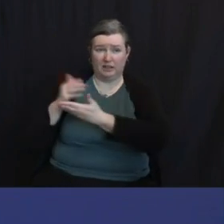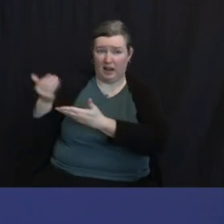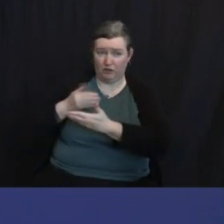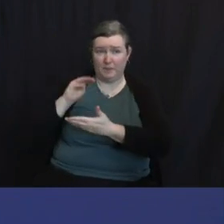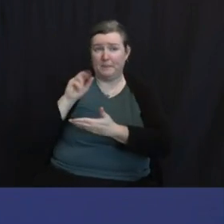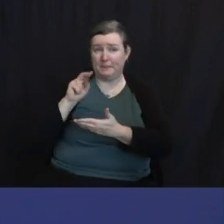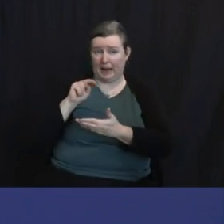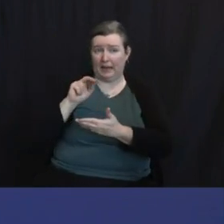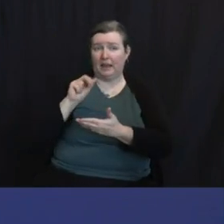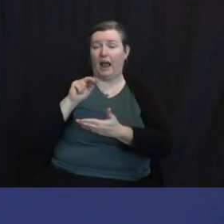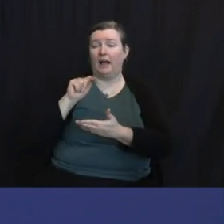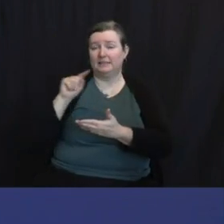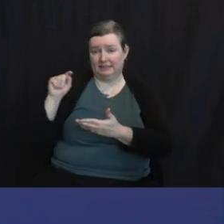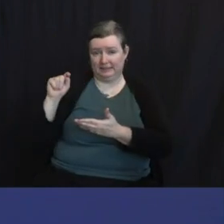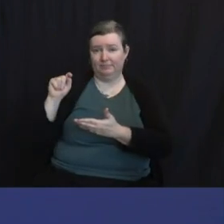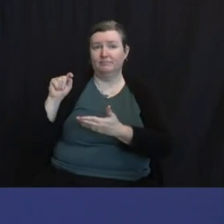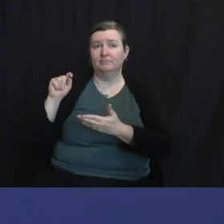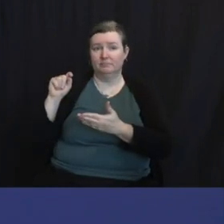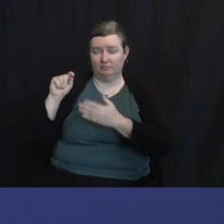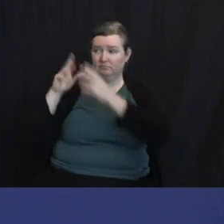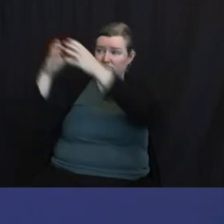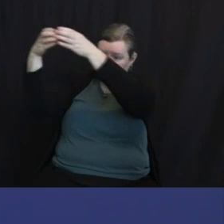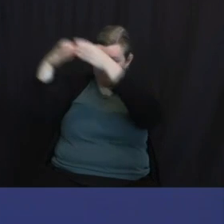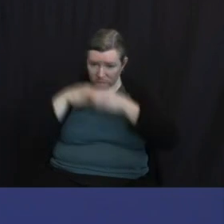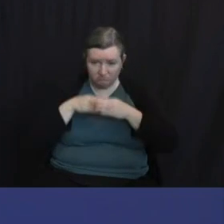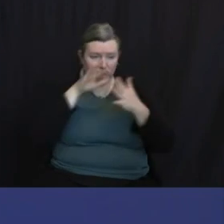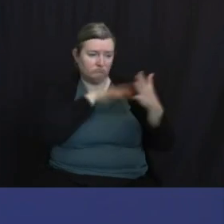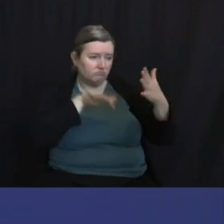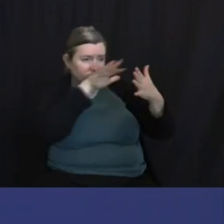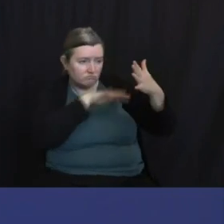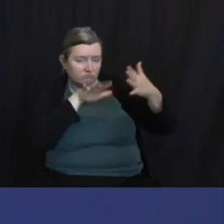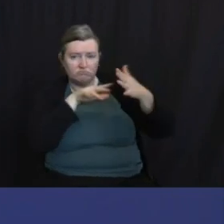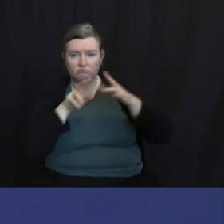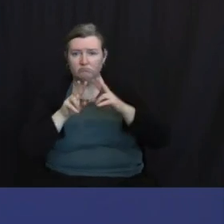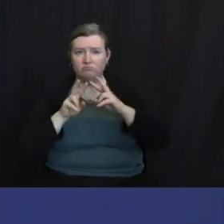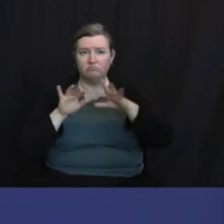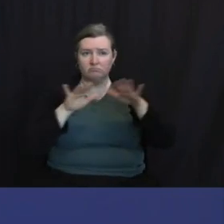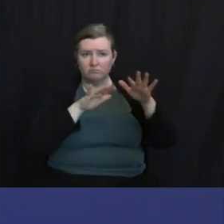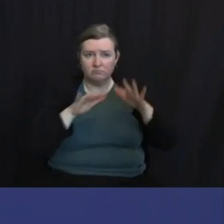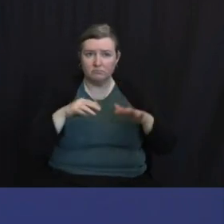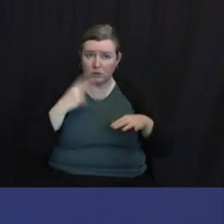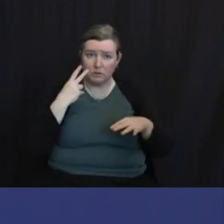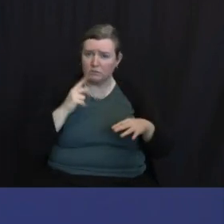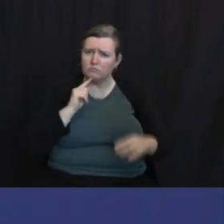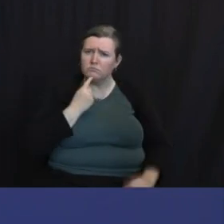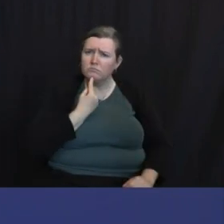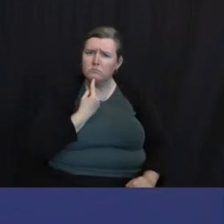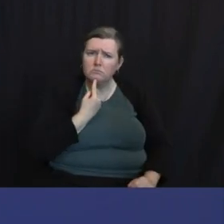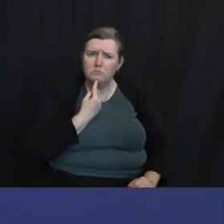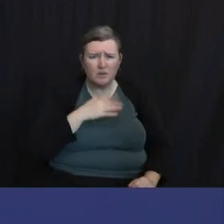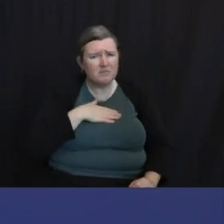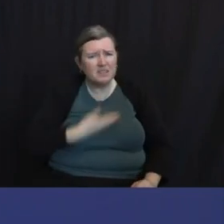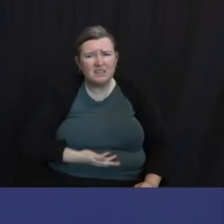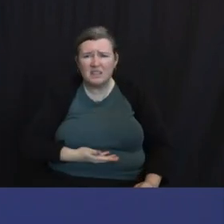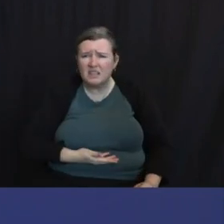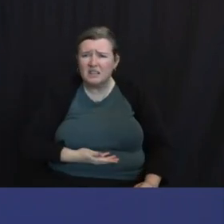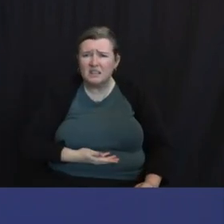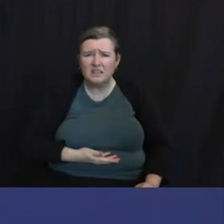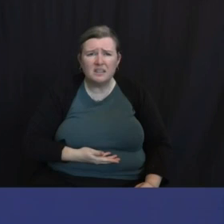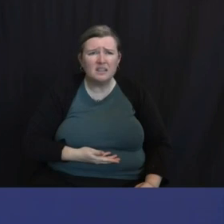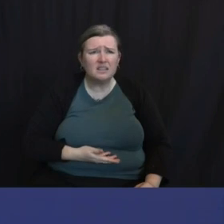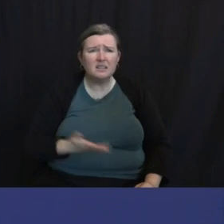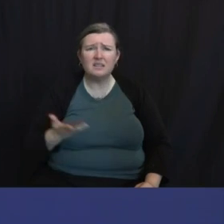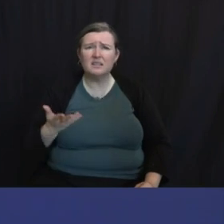to come in in the teeth of this, gave you some sense of how seriously we took this at that time, and I promise the same level of seriousness